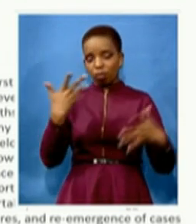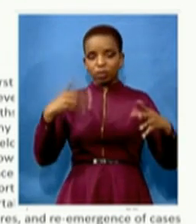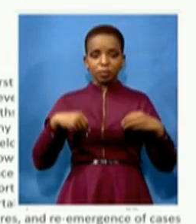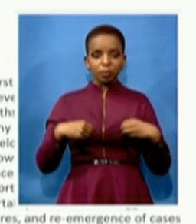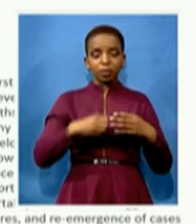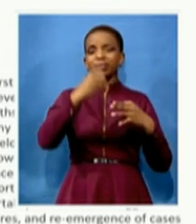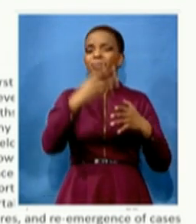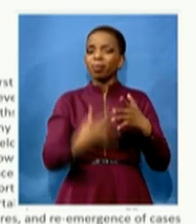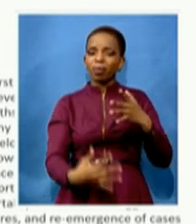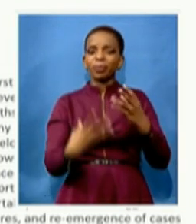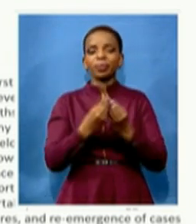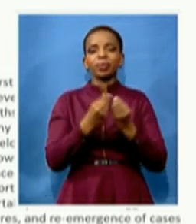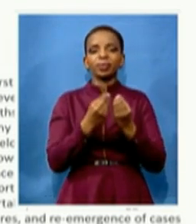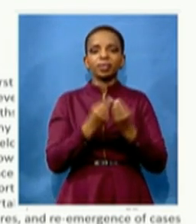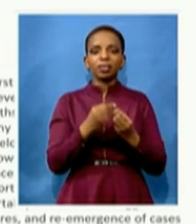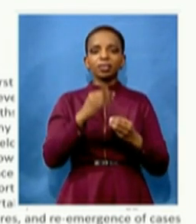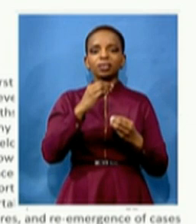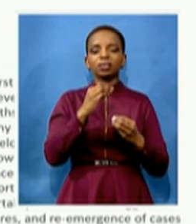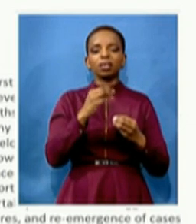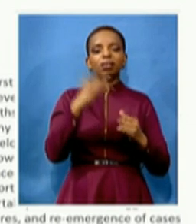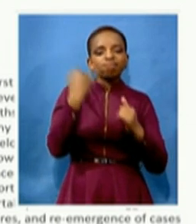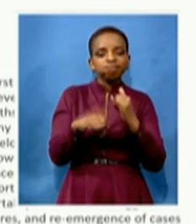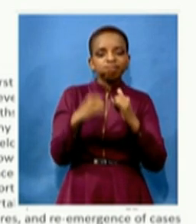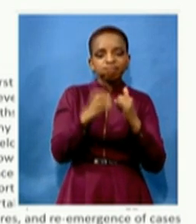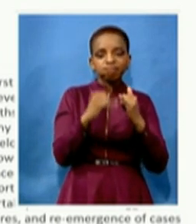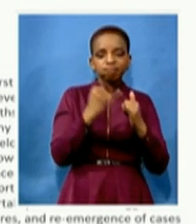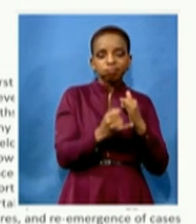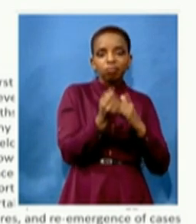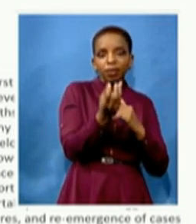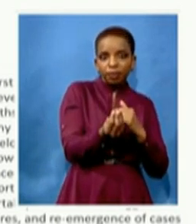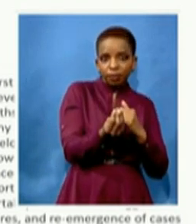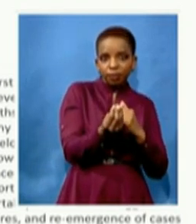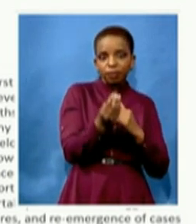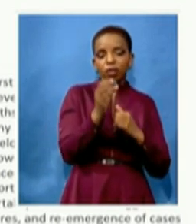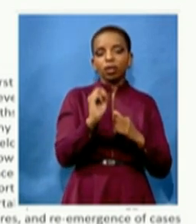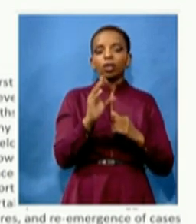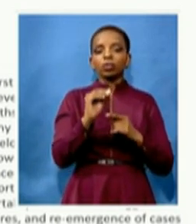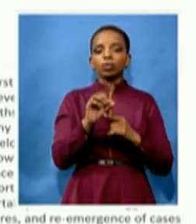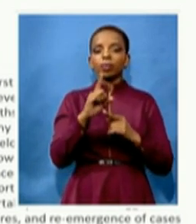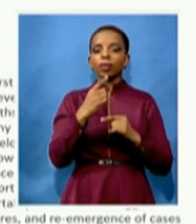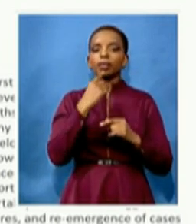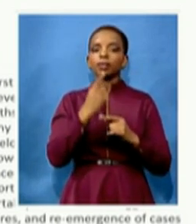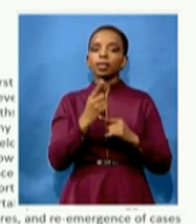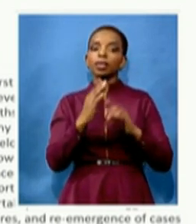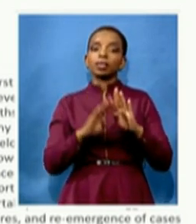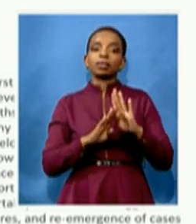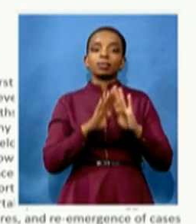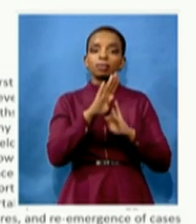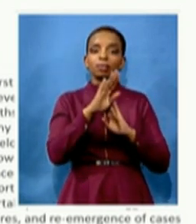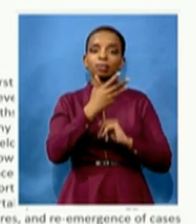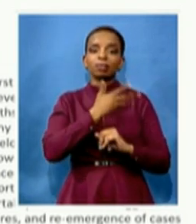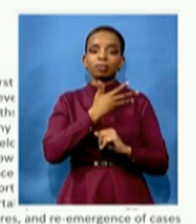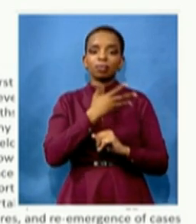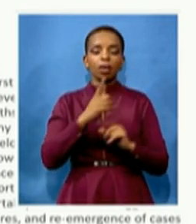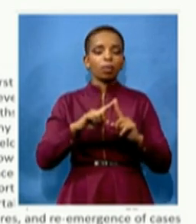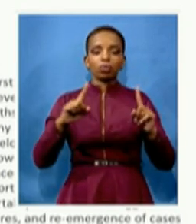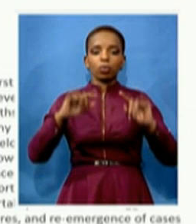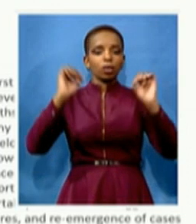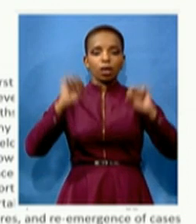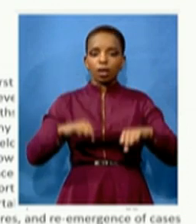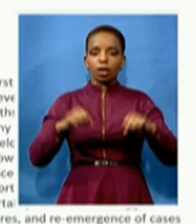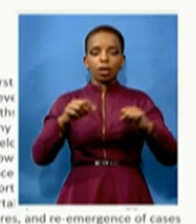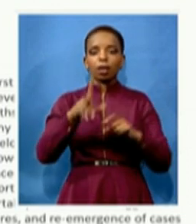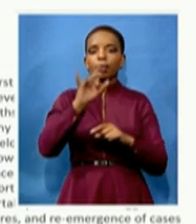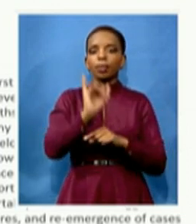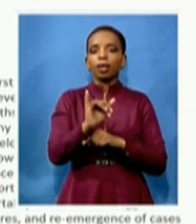the high-level compartmental models are quite simplistic in that they don't allow for certain population dynamics, and we know this, and we need